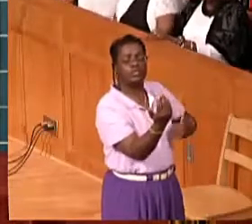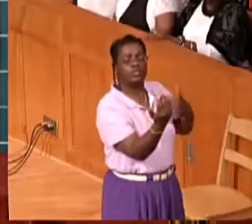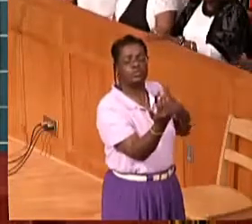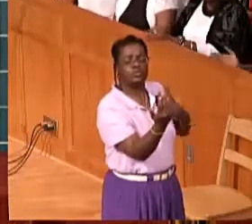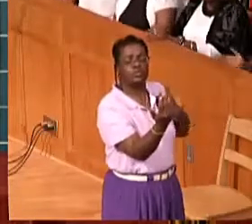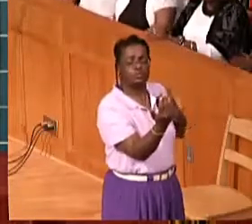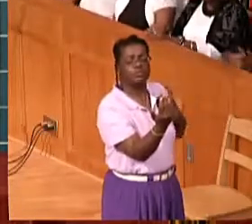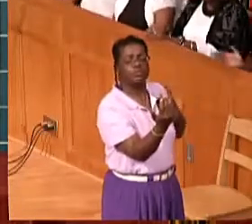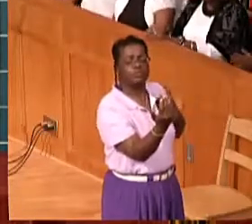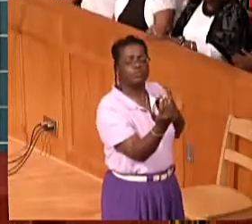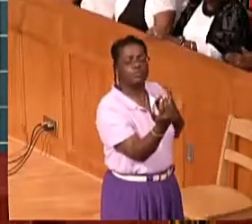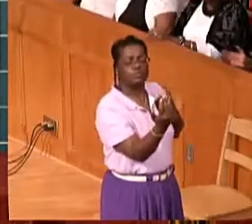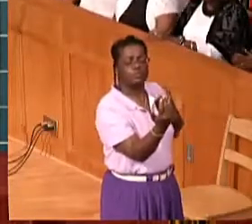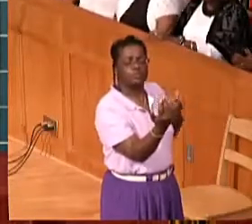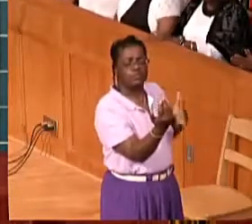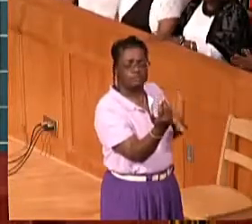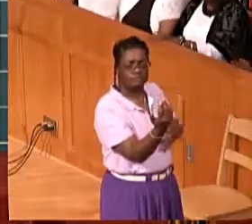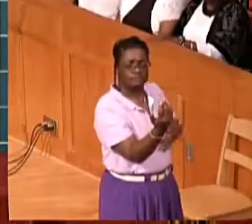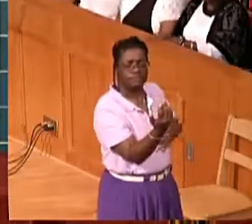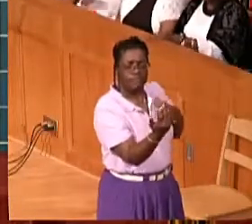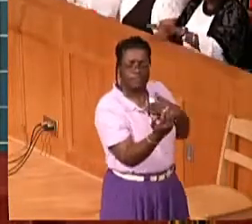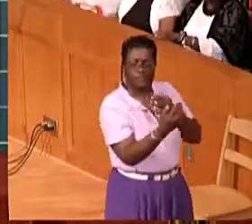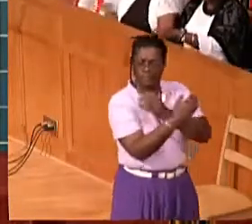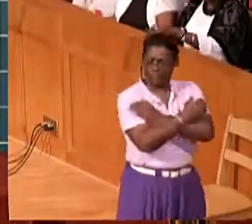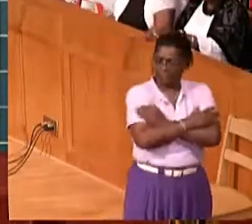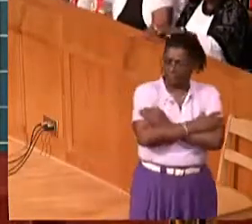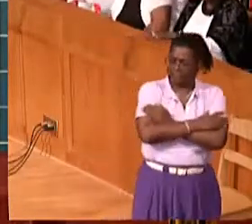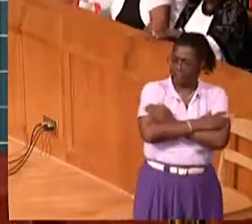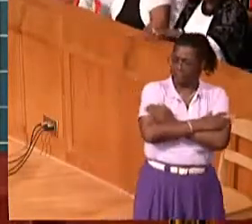Mike. Listen, unfold your arms.